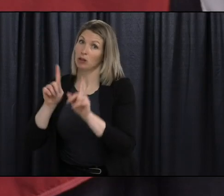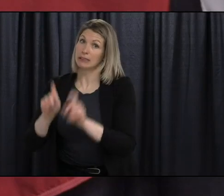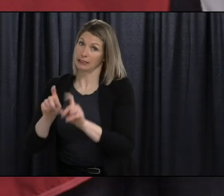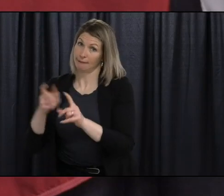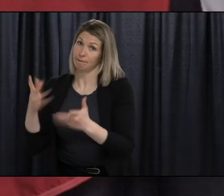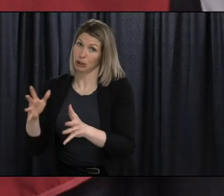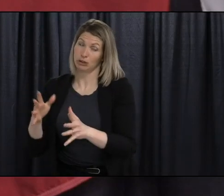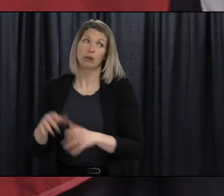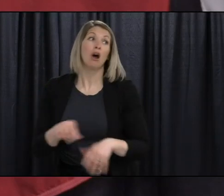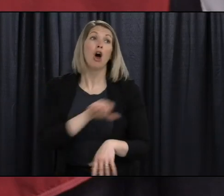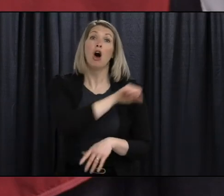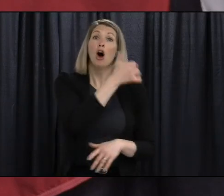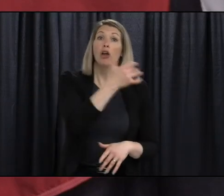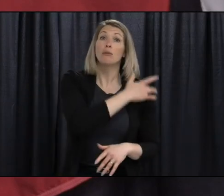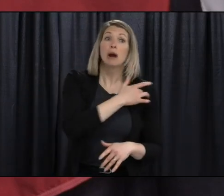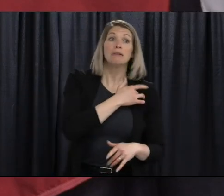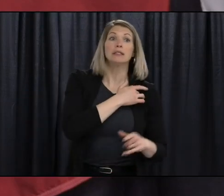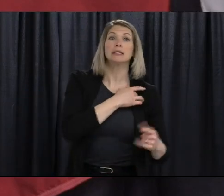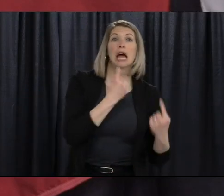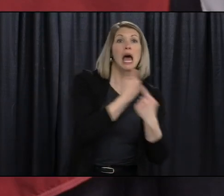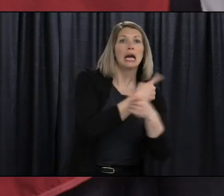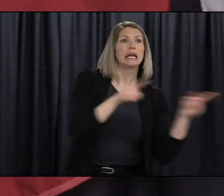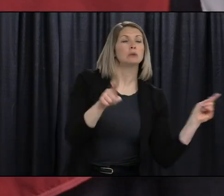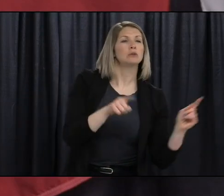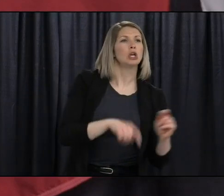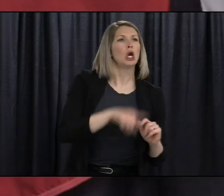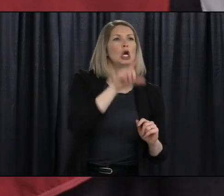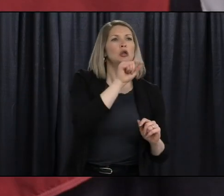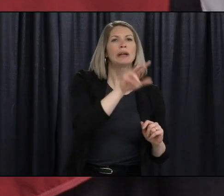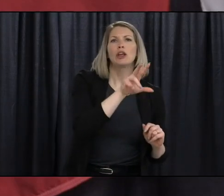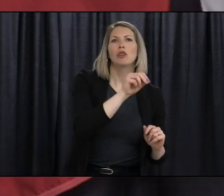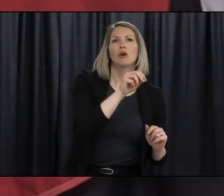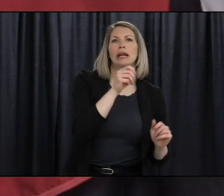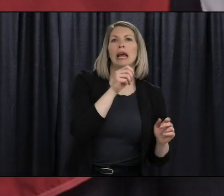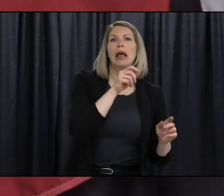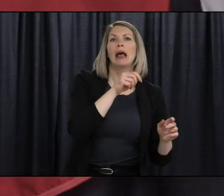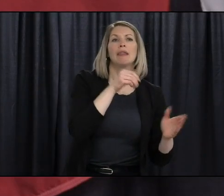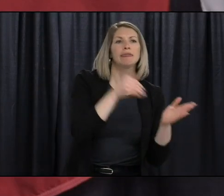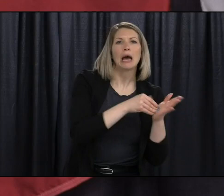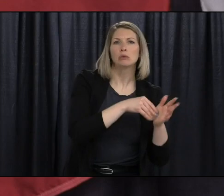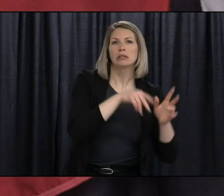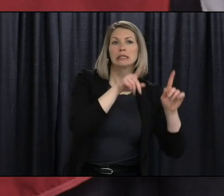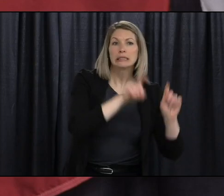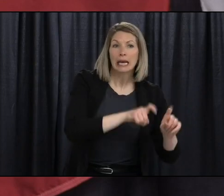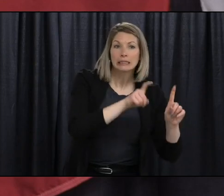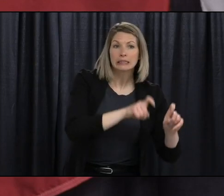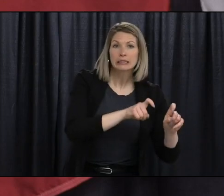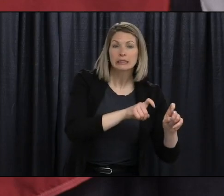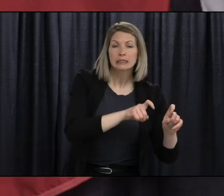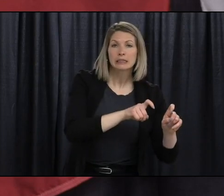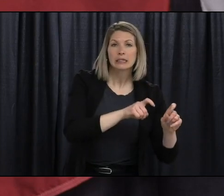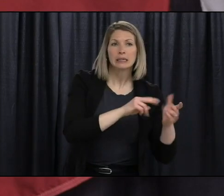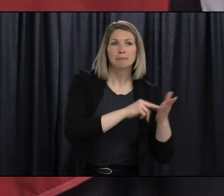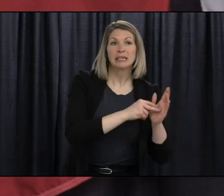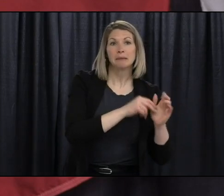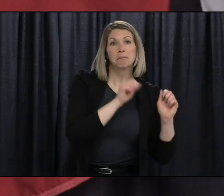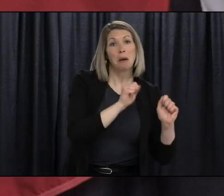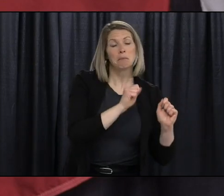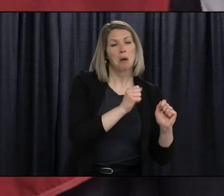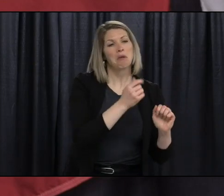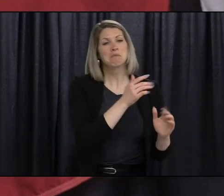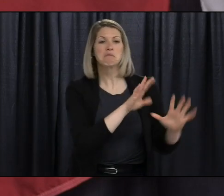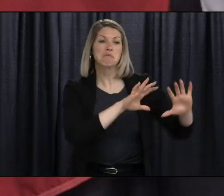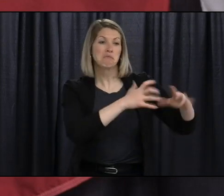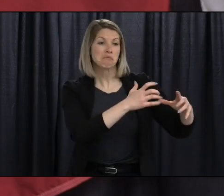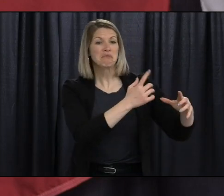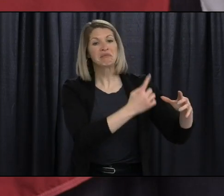we reported the number of tests done, we would be much higher, and we're doing a very good job doing contact tracing and getting to, as